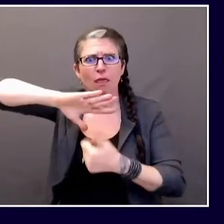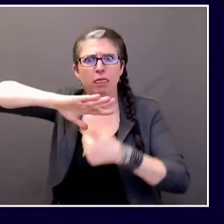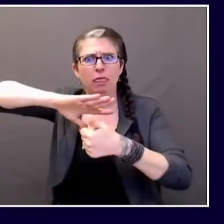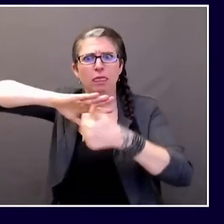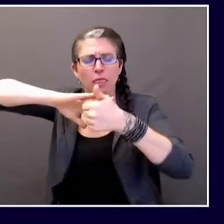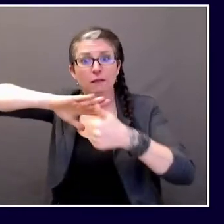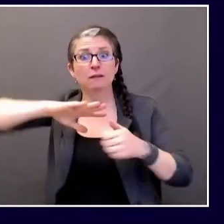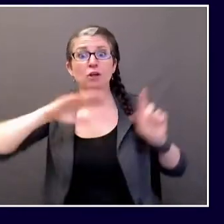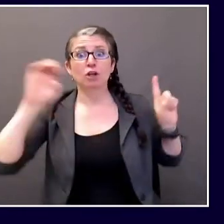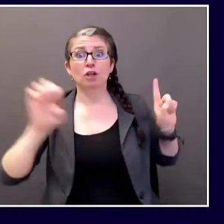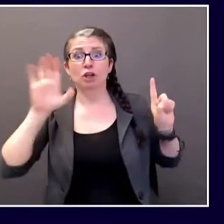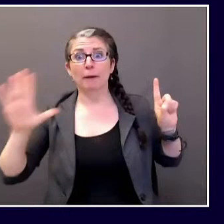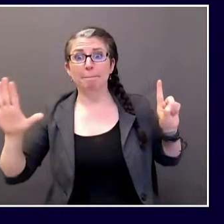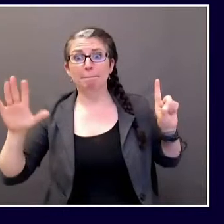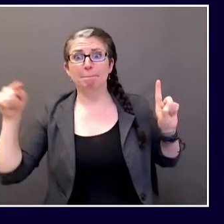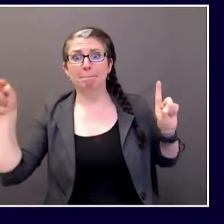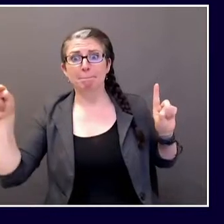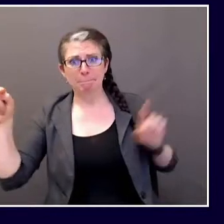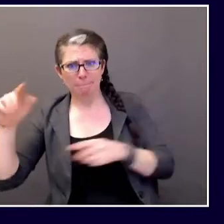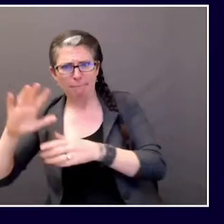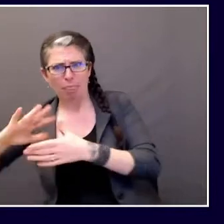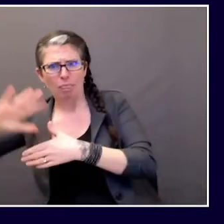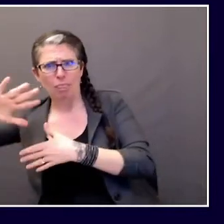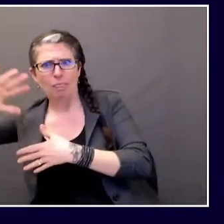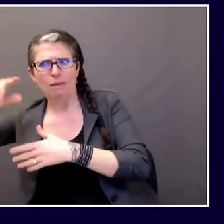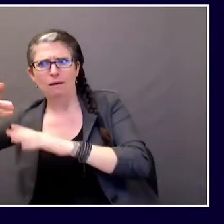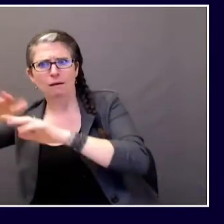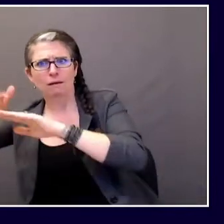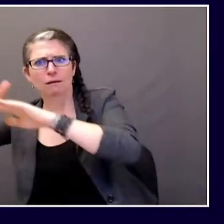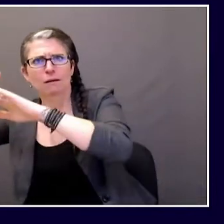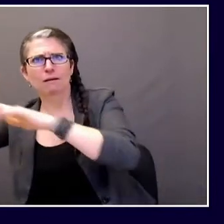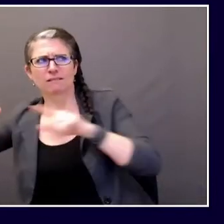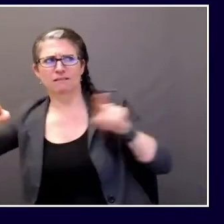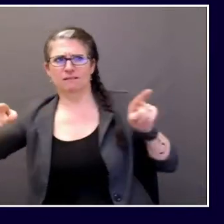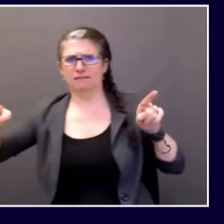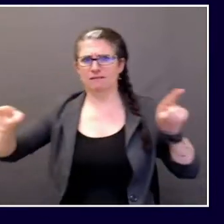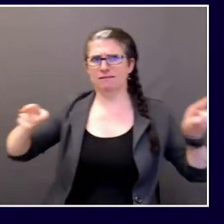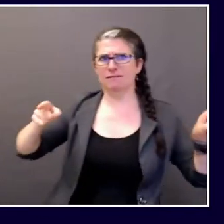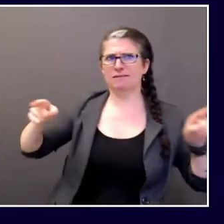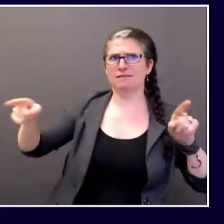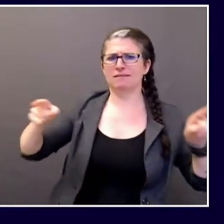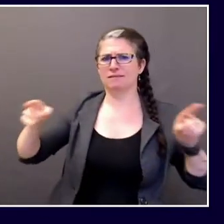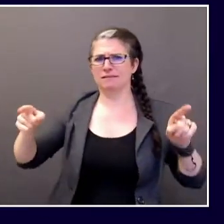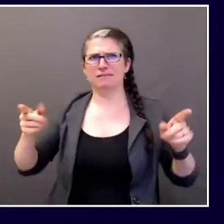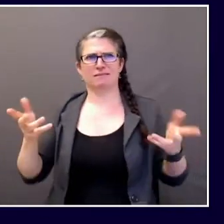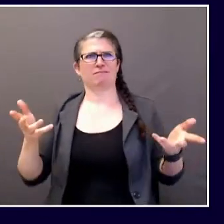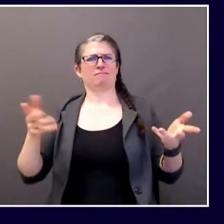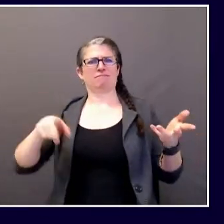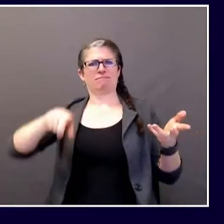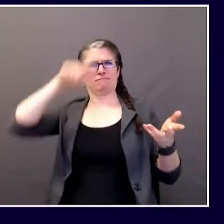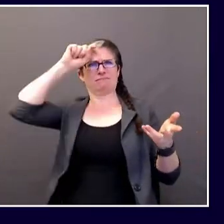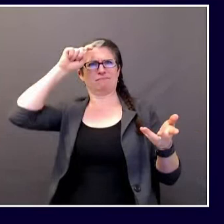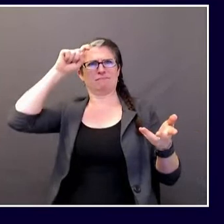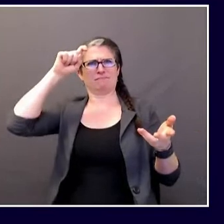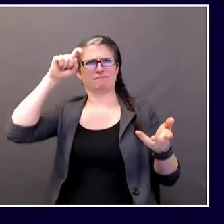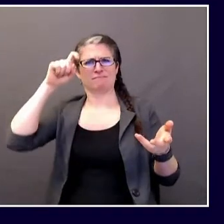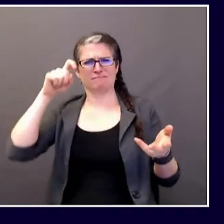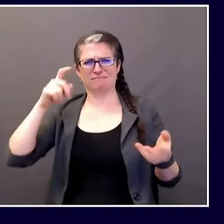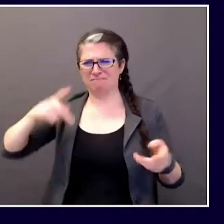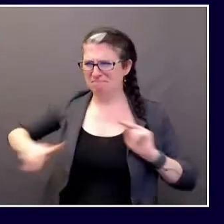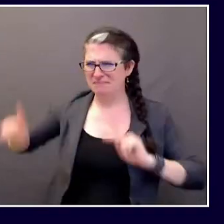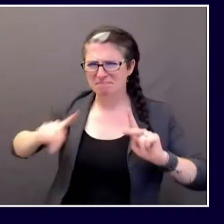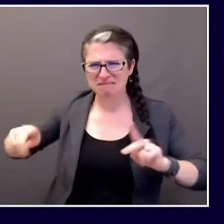may represent. Folks who look at our data on a close basis may have also noticed that the decline in cases that we